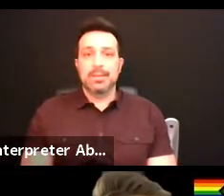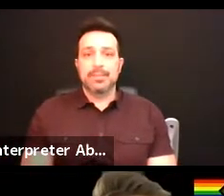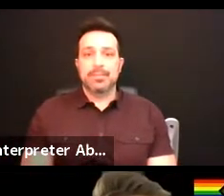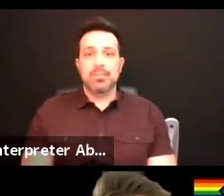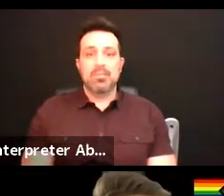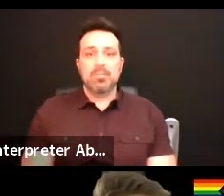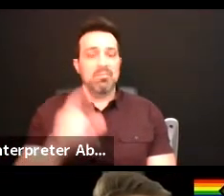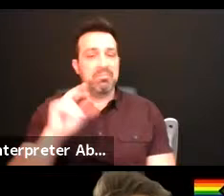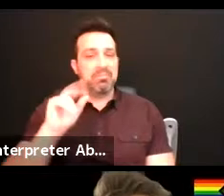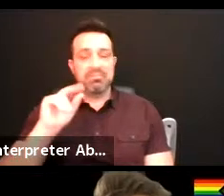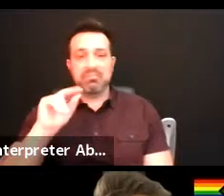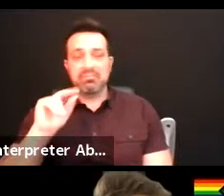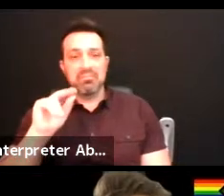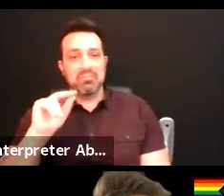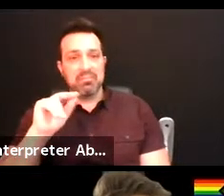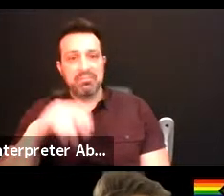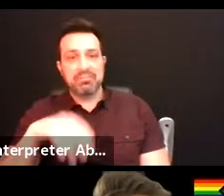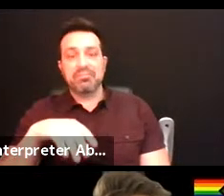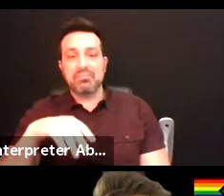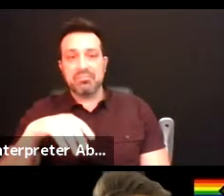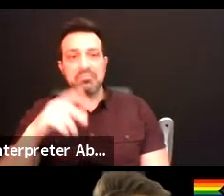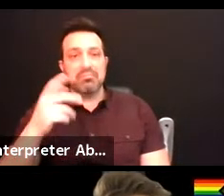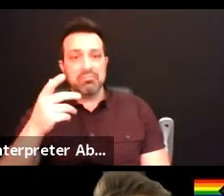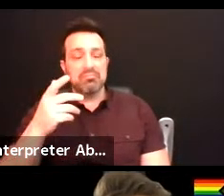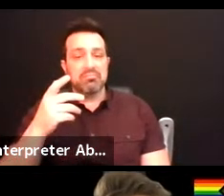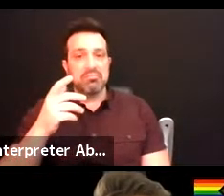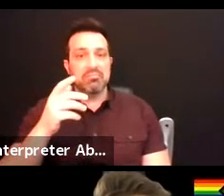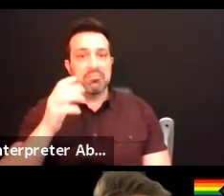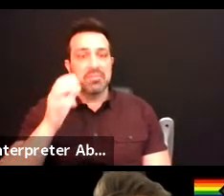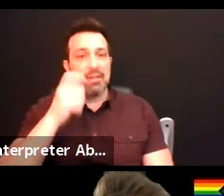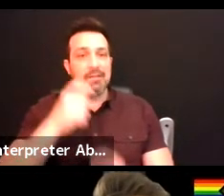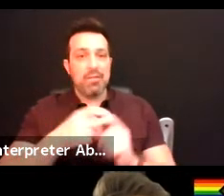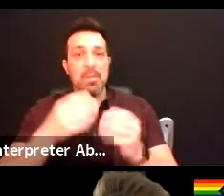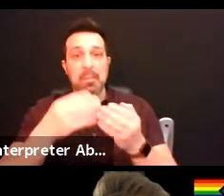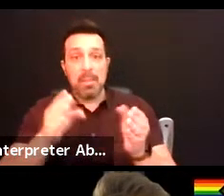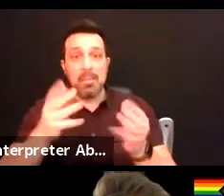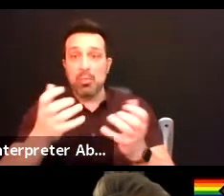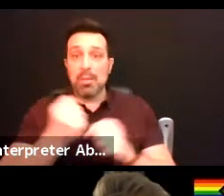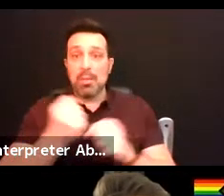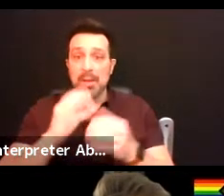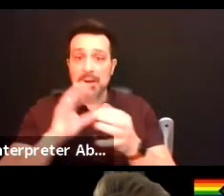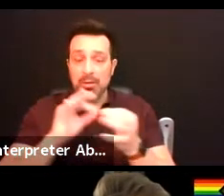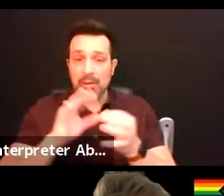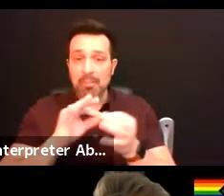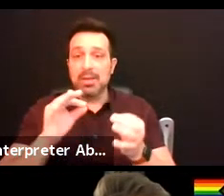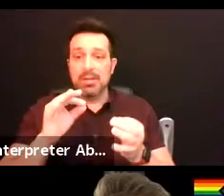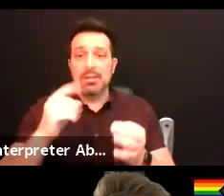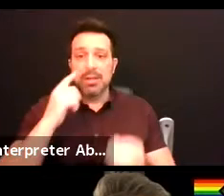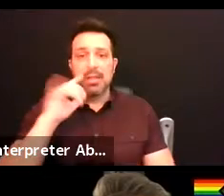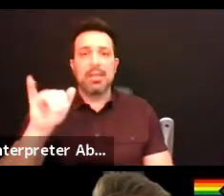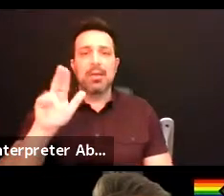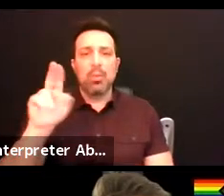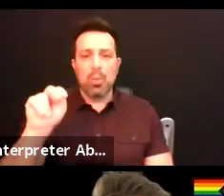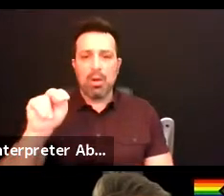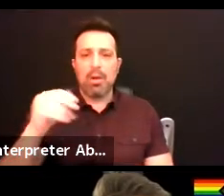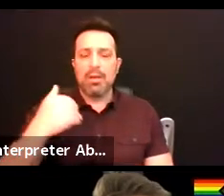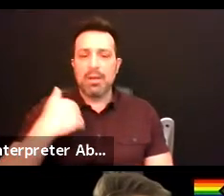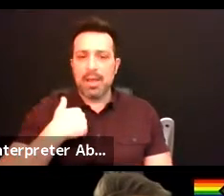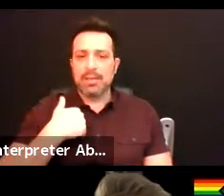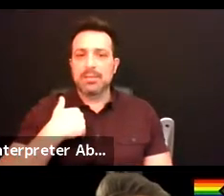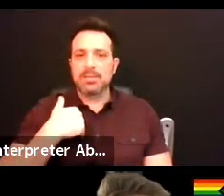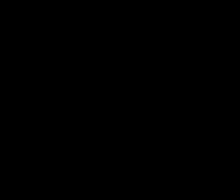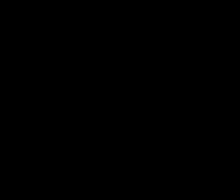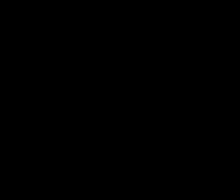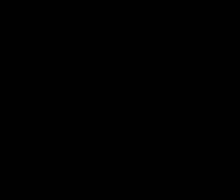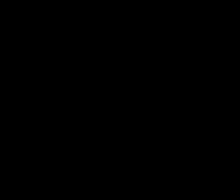No, just that I do know that there are a few people here from the public. If you would like to make a comment, I think Juan has the